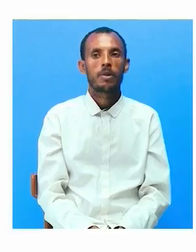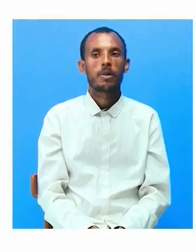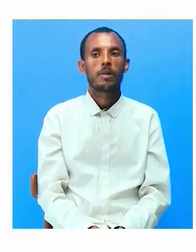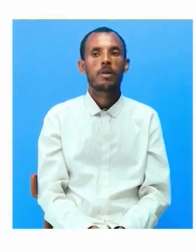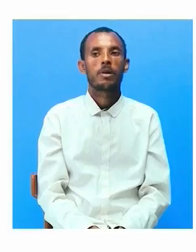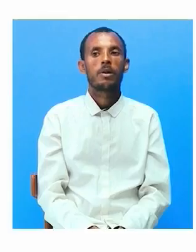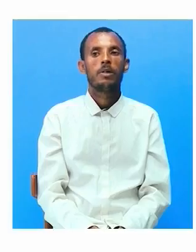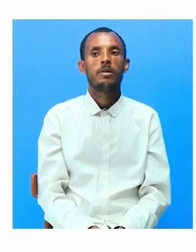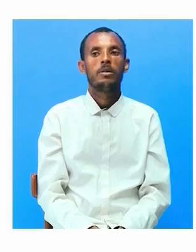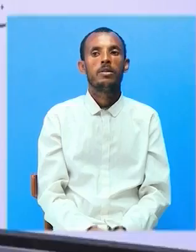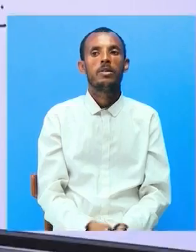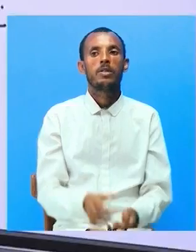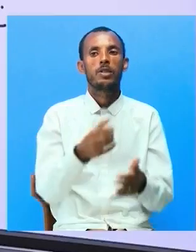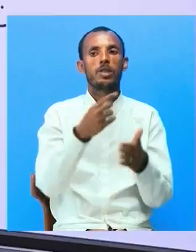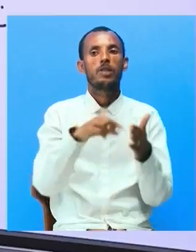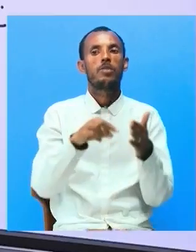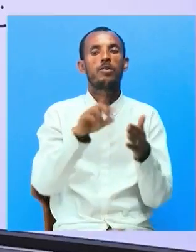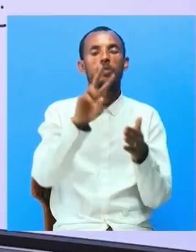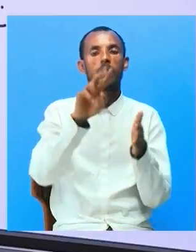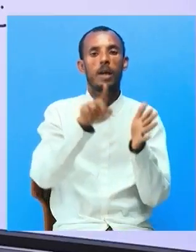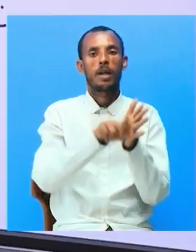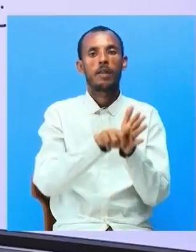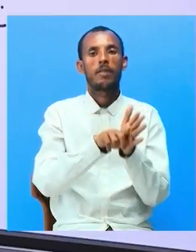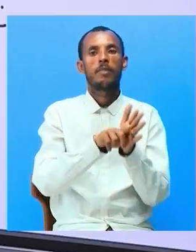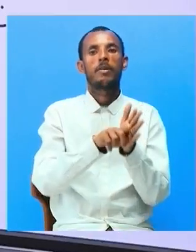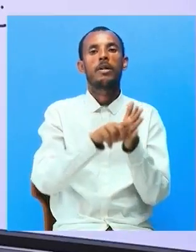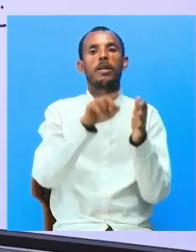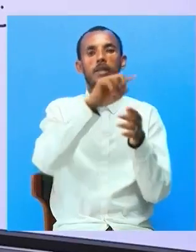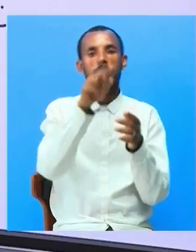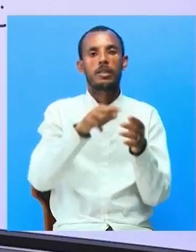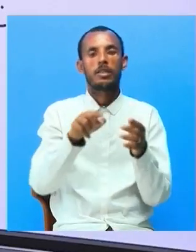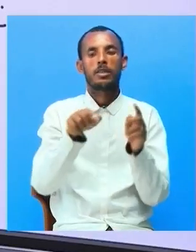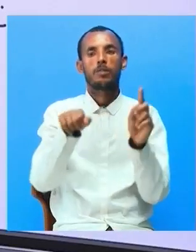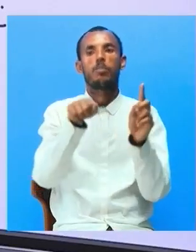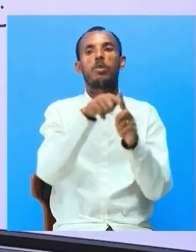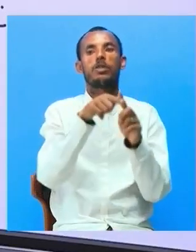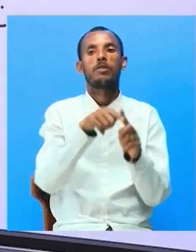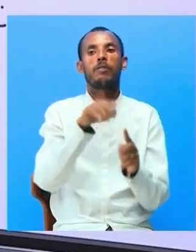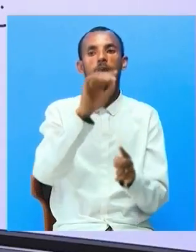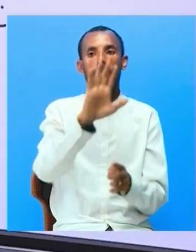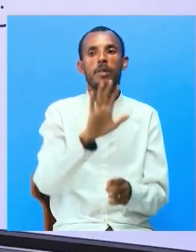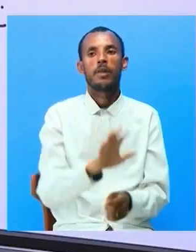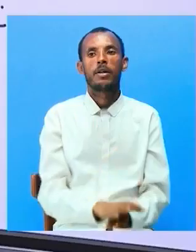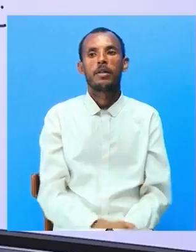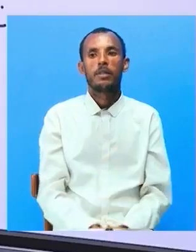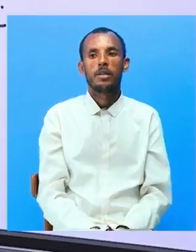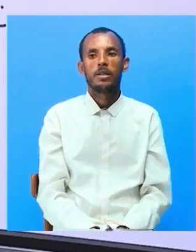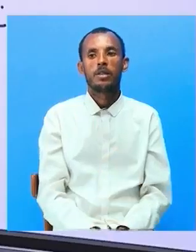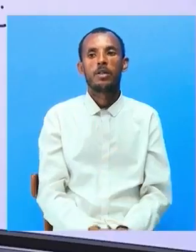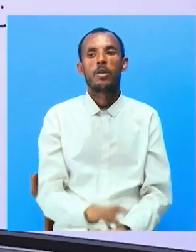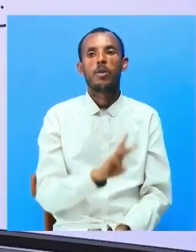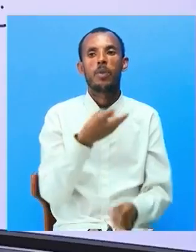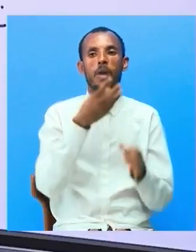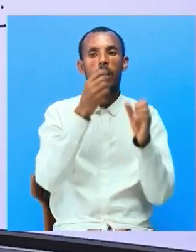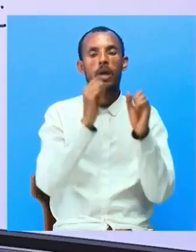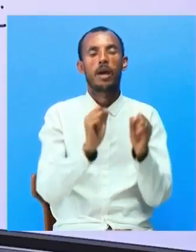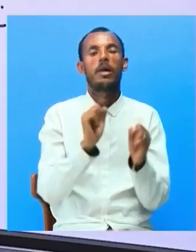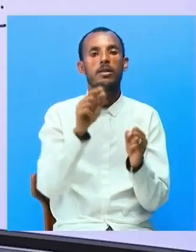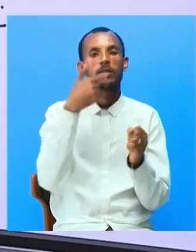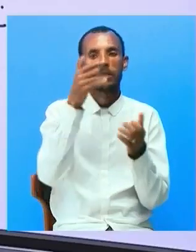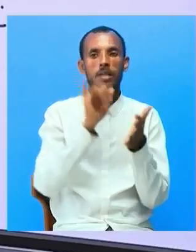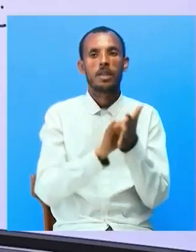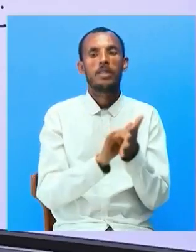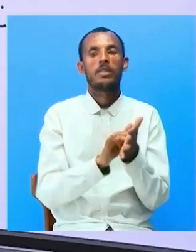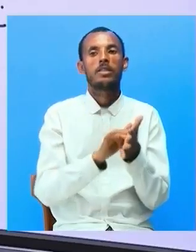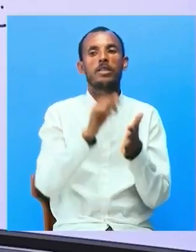As you can see here, the quotient of two negative integers, the result is positive. It is positive 5. Here you can see that the quotient